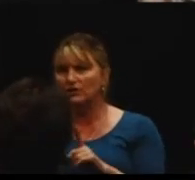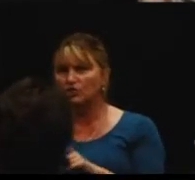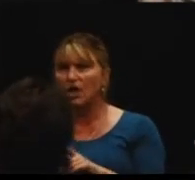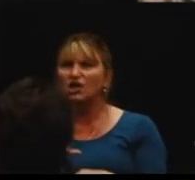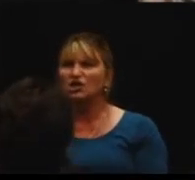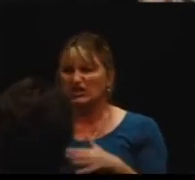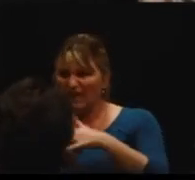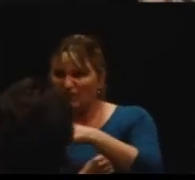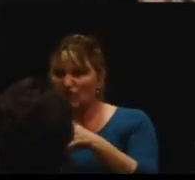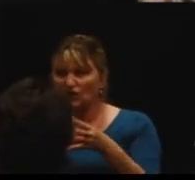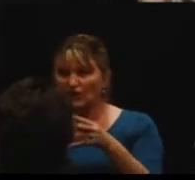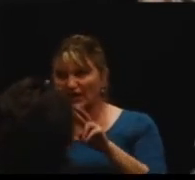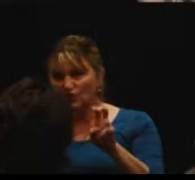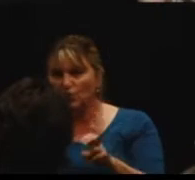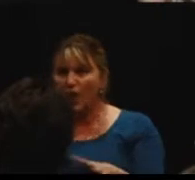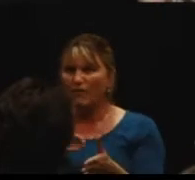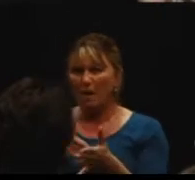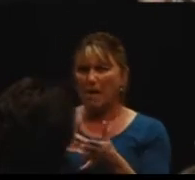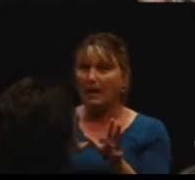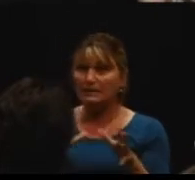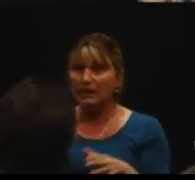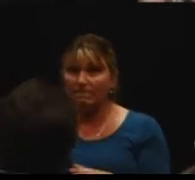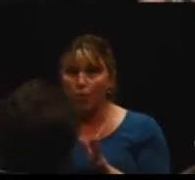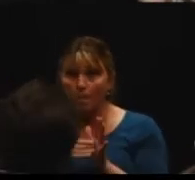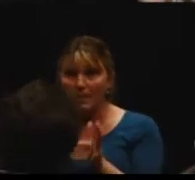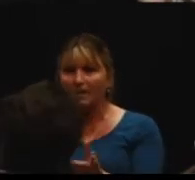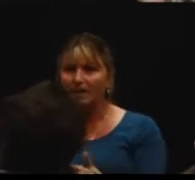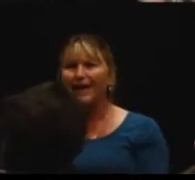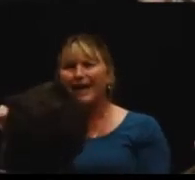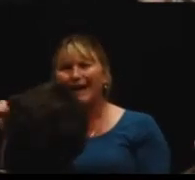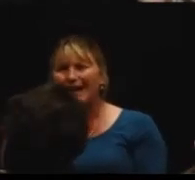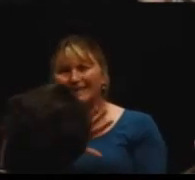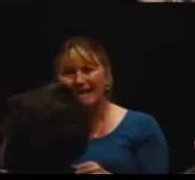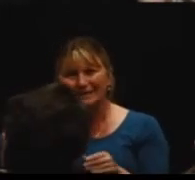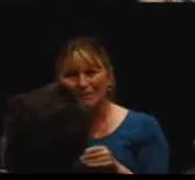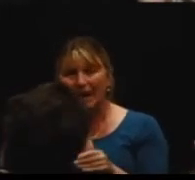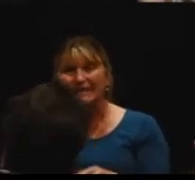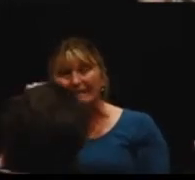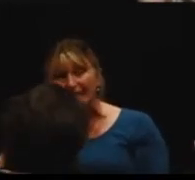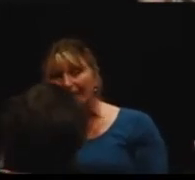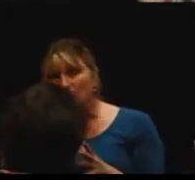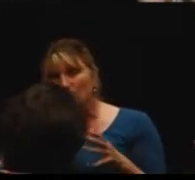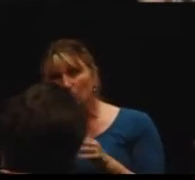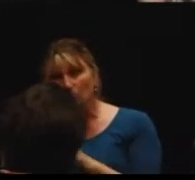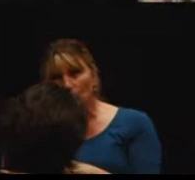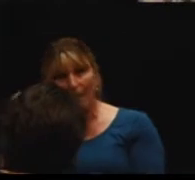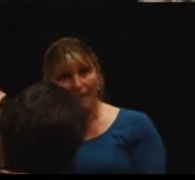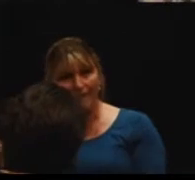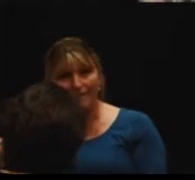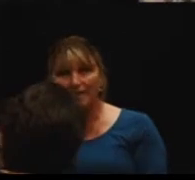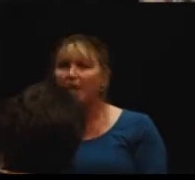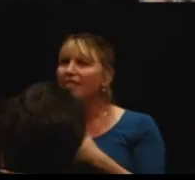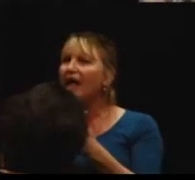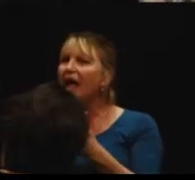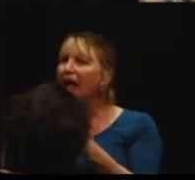an infrastructure issue and we've now got a market that's bigger than 4 million. Yes, that's part of it, and yes, it's a huge opportunity. But the other part of it